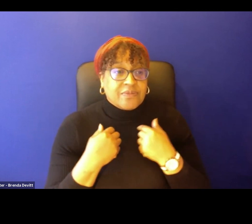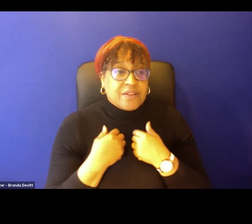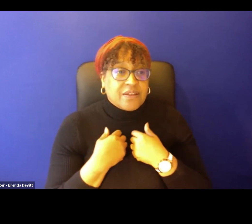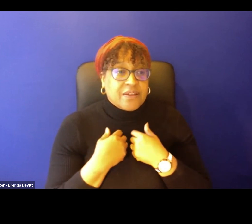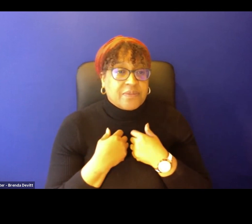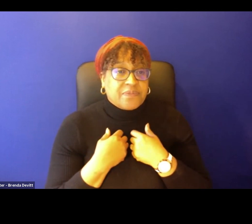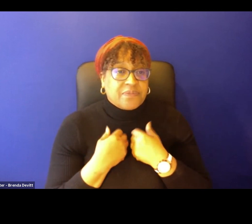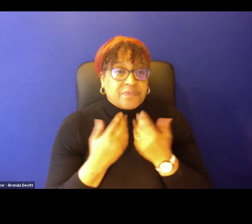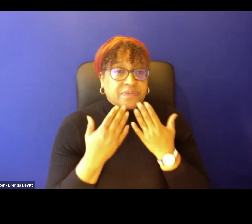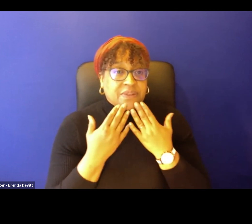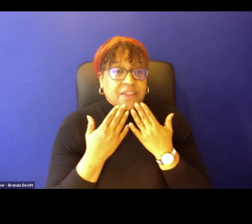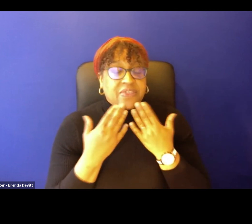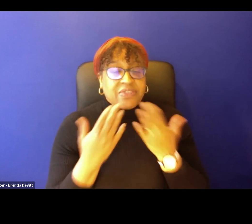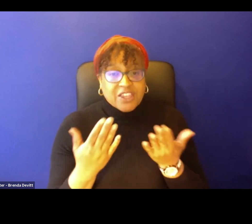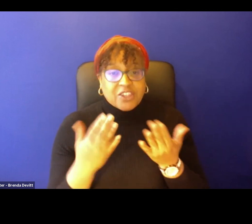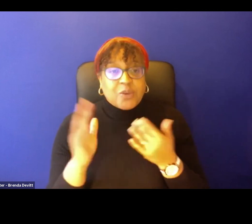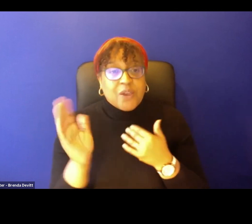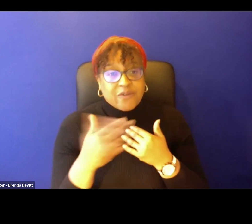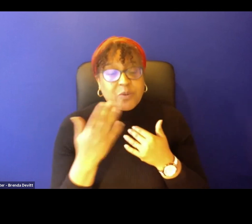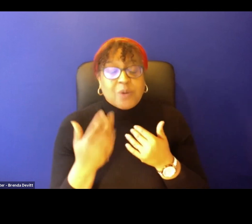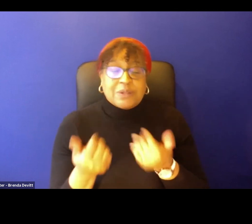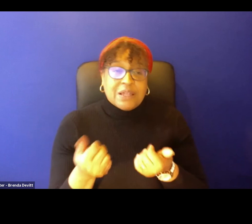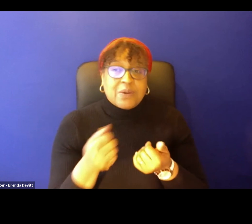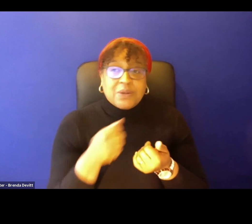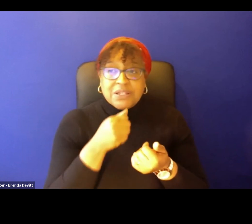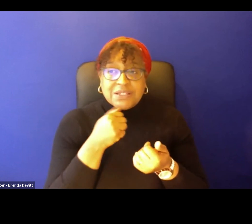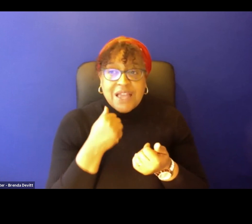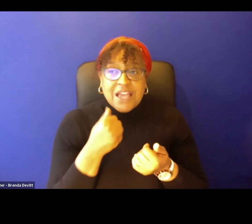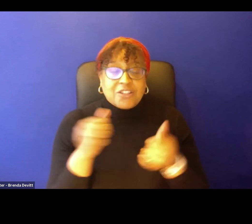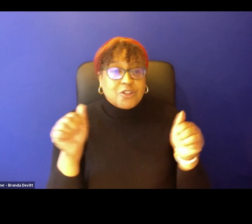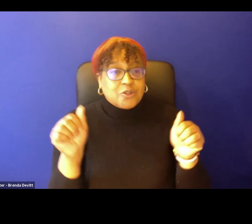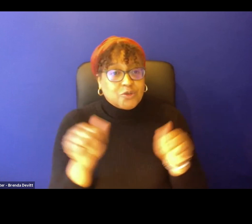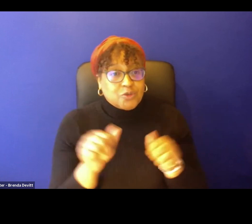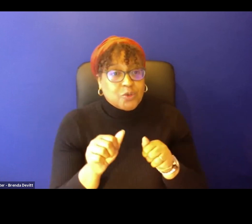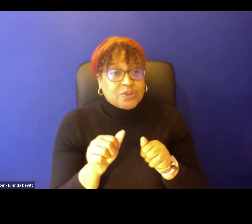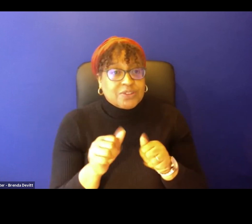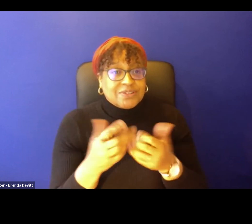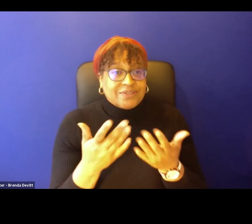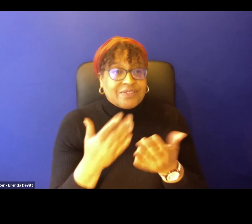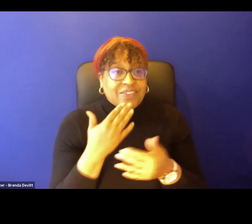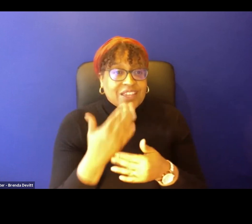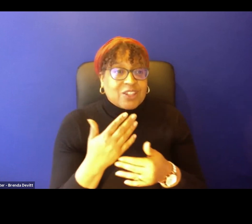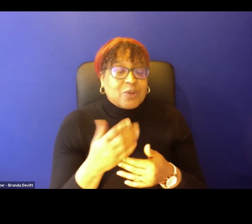Well, thank you, everyone. That was nice and short and sweet, but it was really helpful. Thank you.